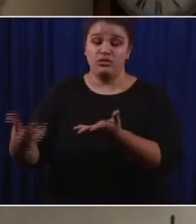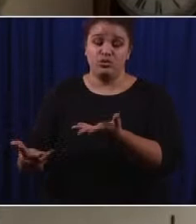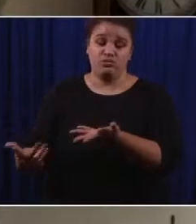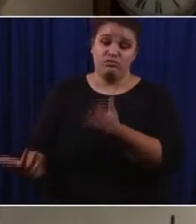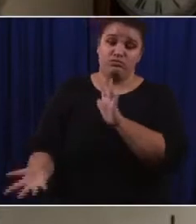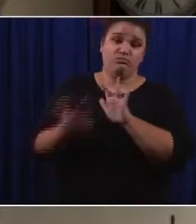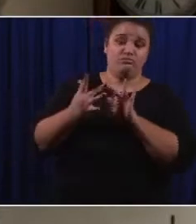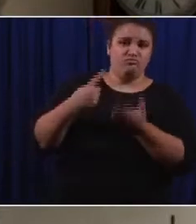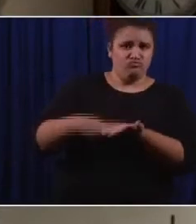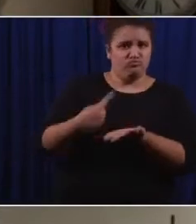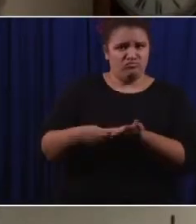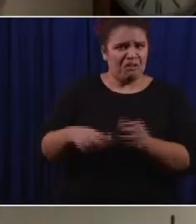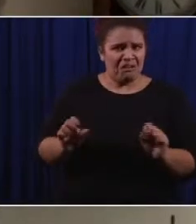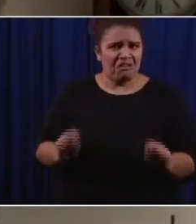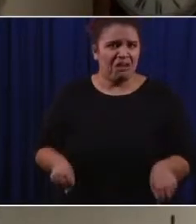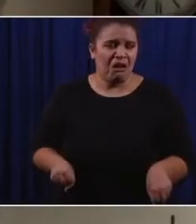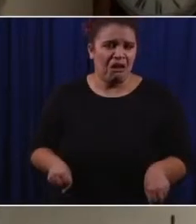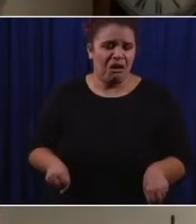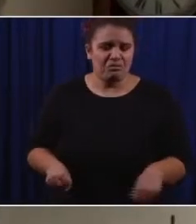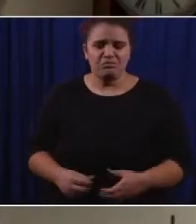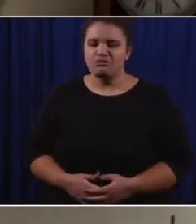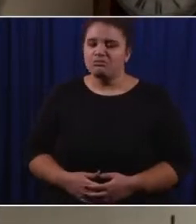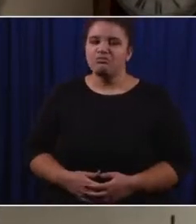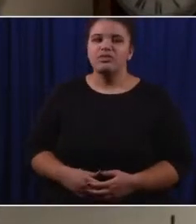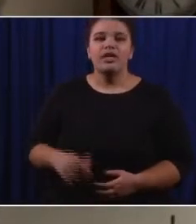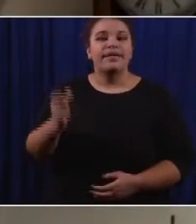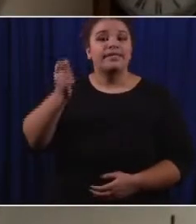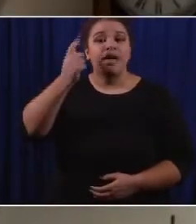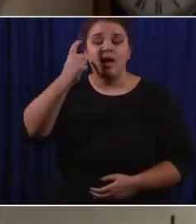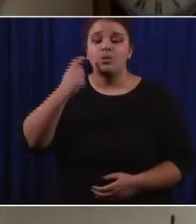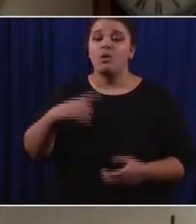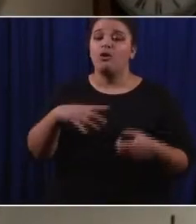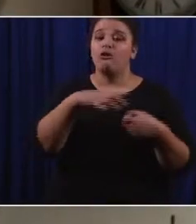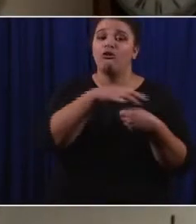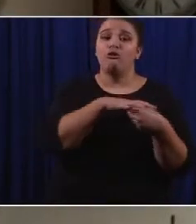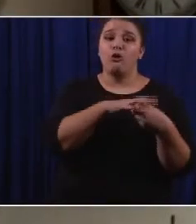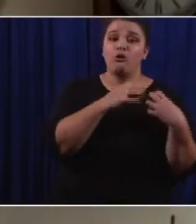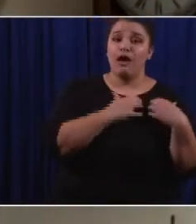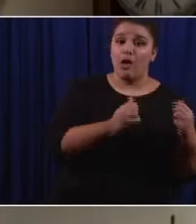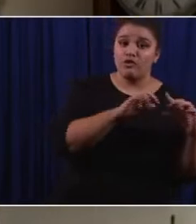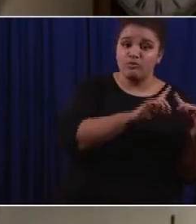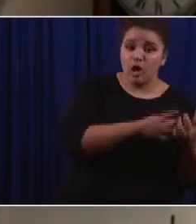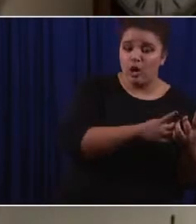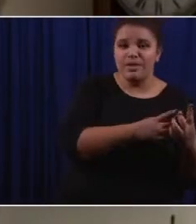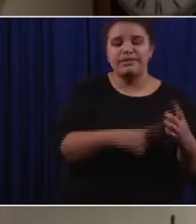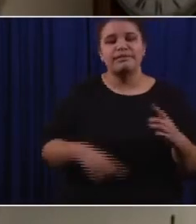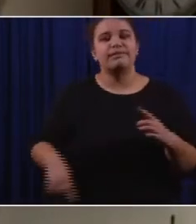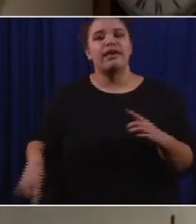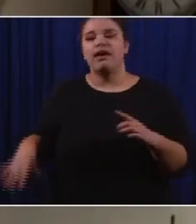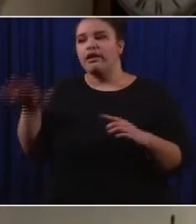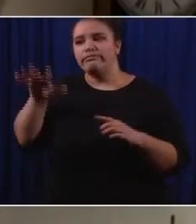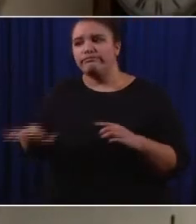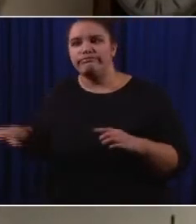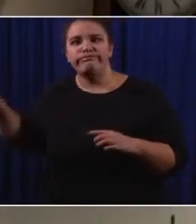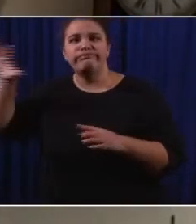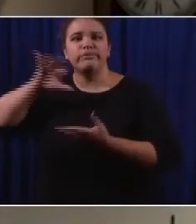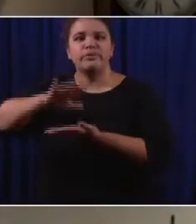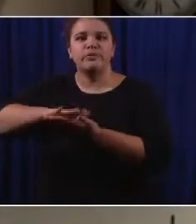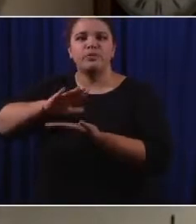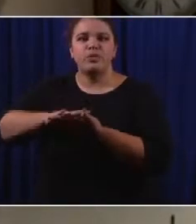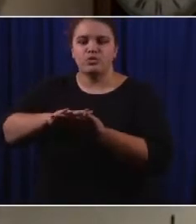health departments and the state dozens of variances throughout this year in regard to their